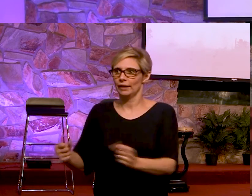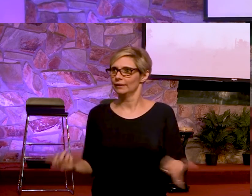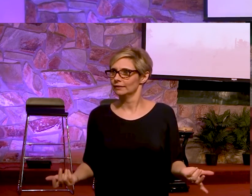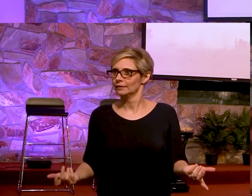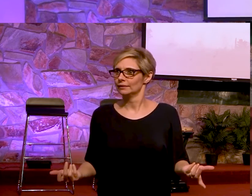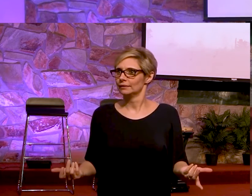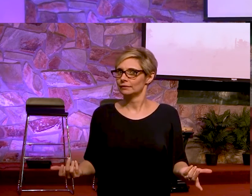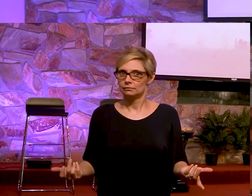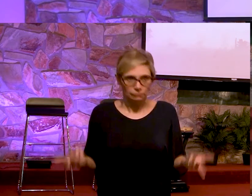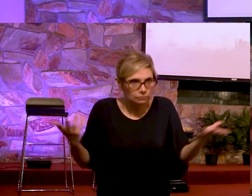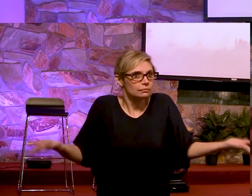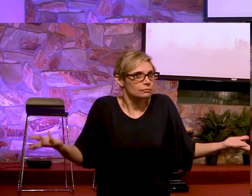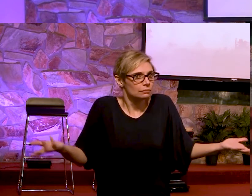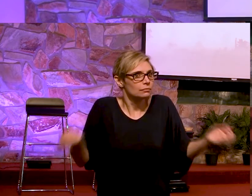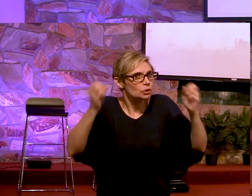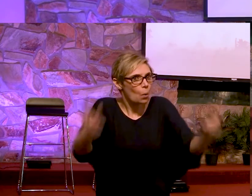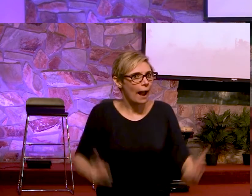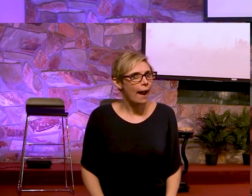not working.